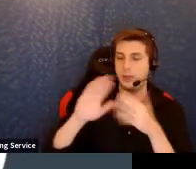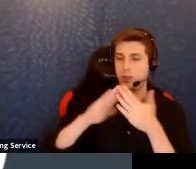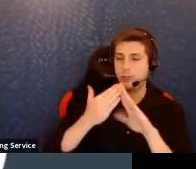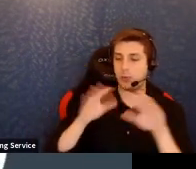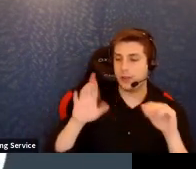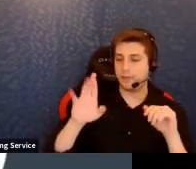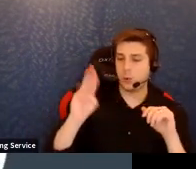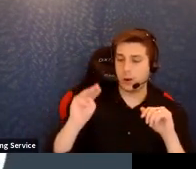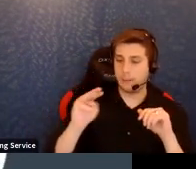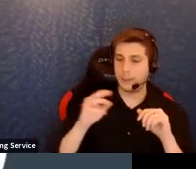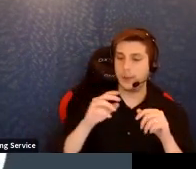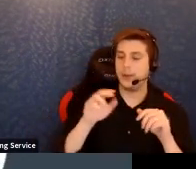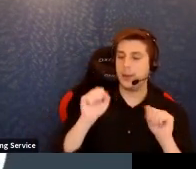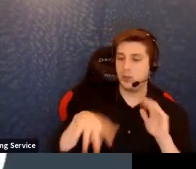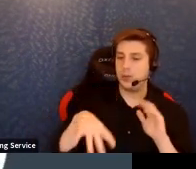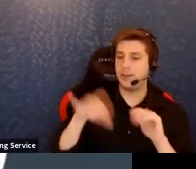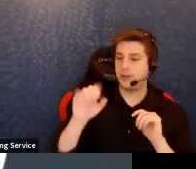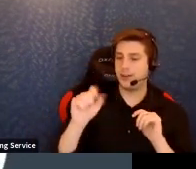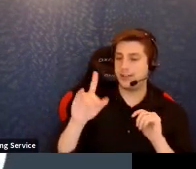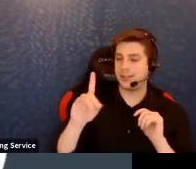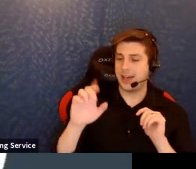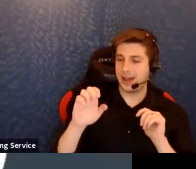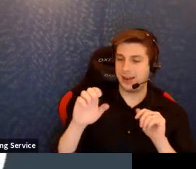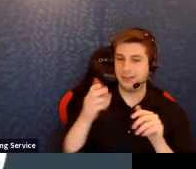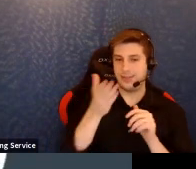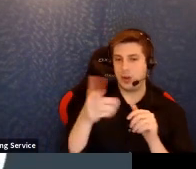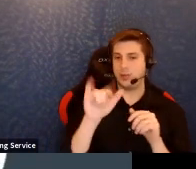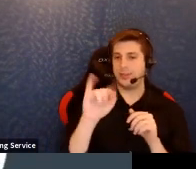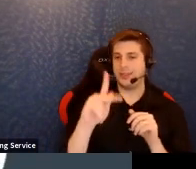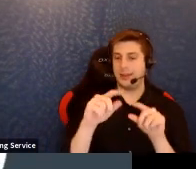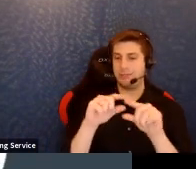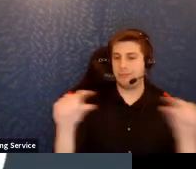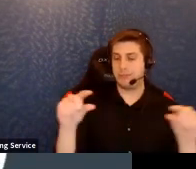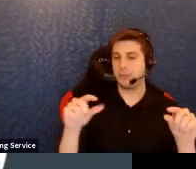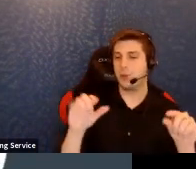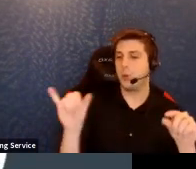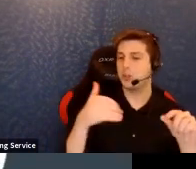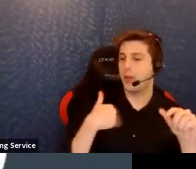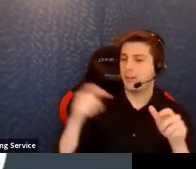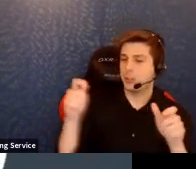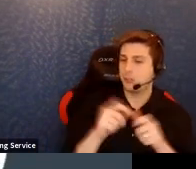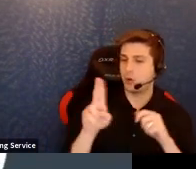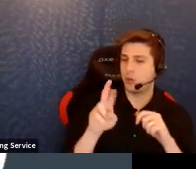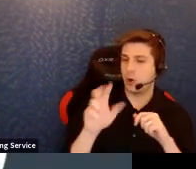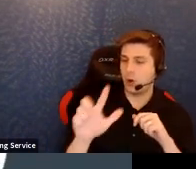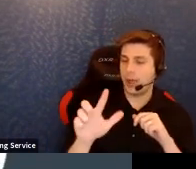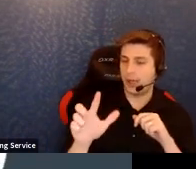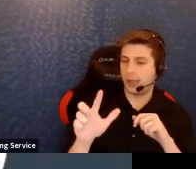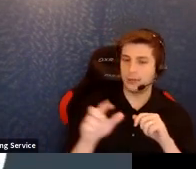forum, and you can find those slides and this link there. We also have that tiny URL up there,